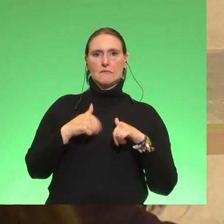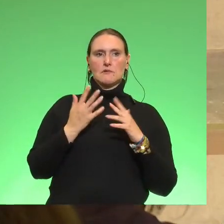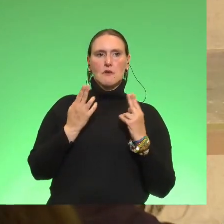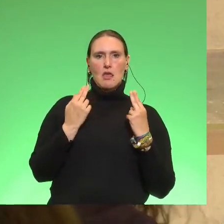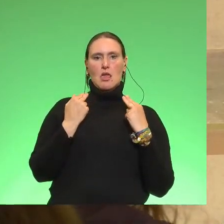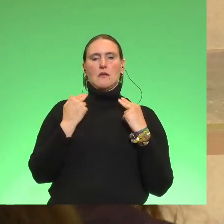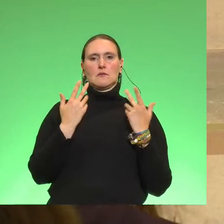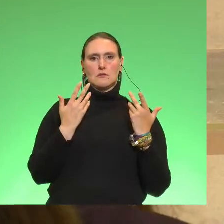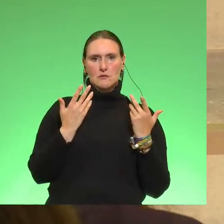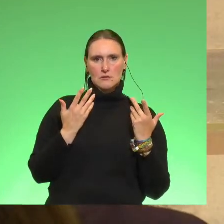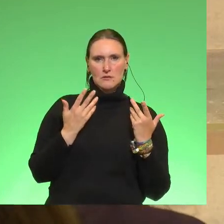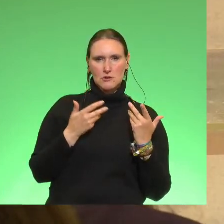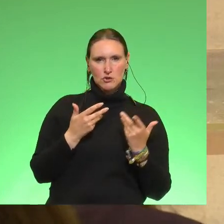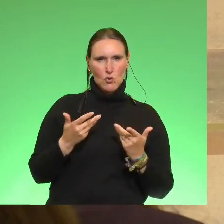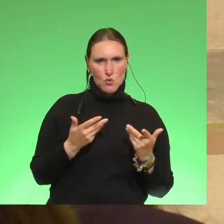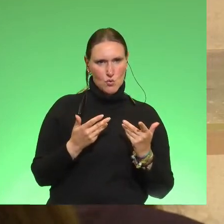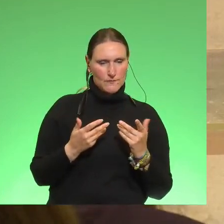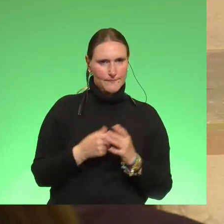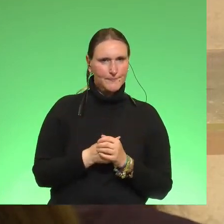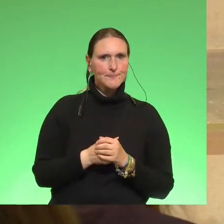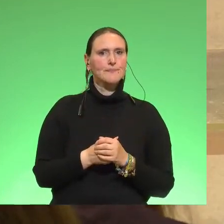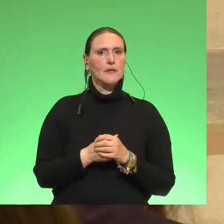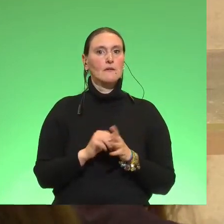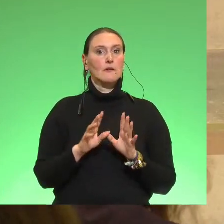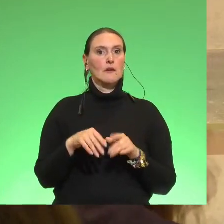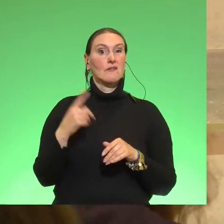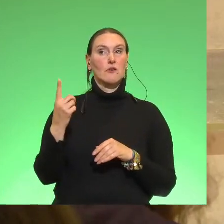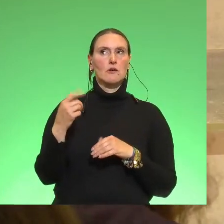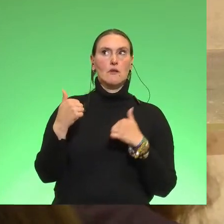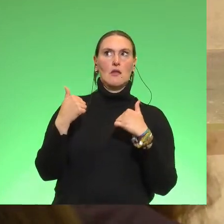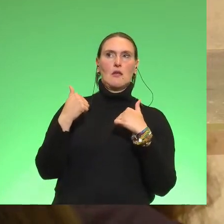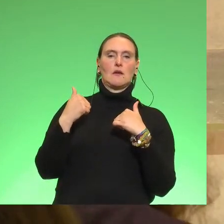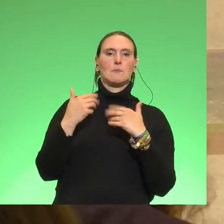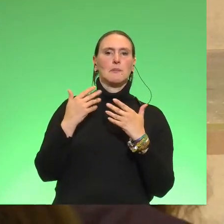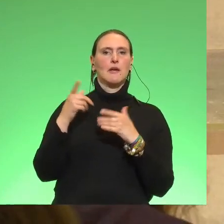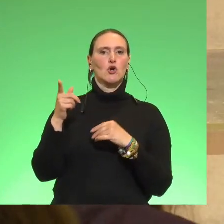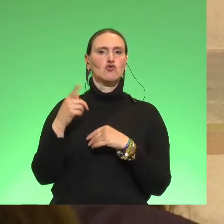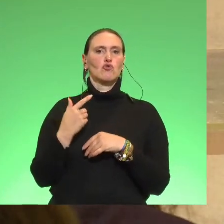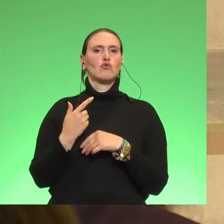left, and that allows other forces to kind of like misuse that, for sure.